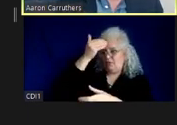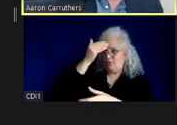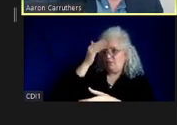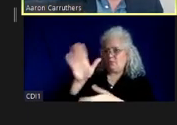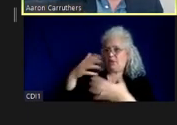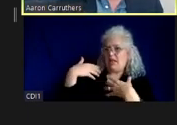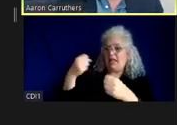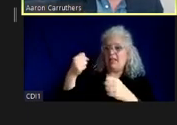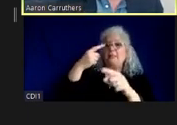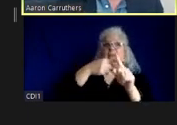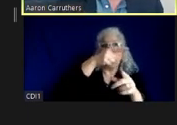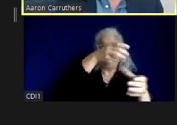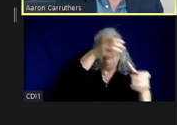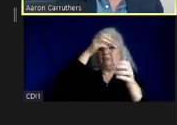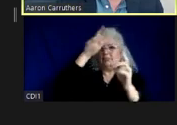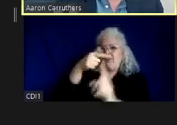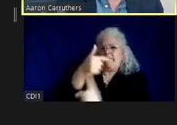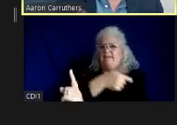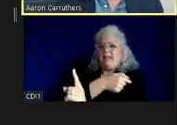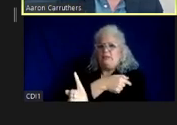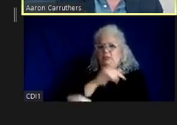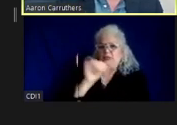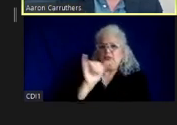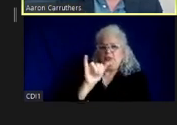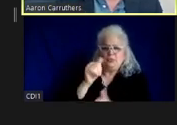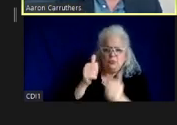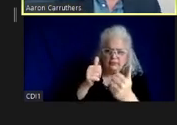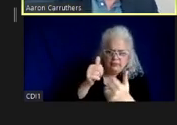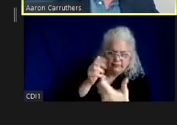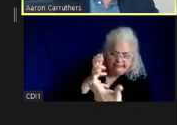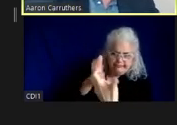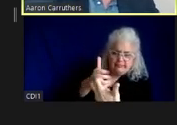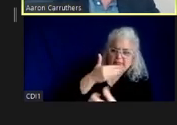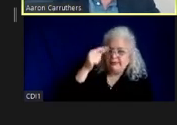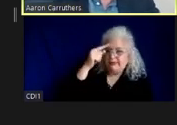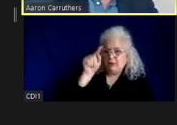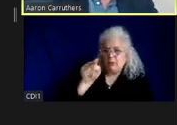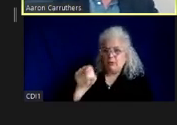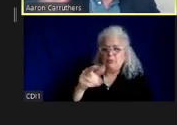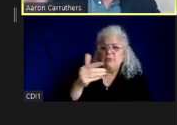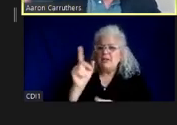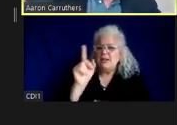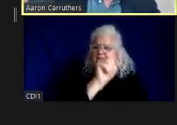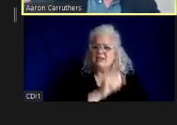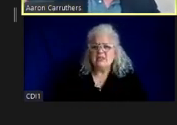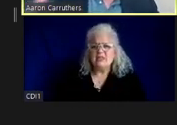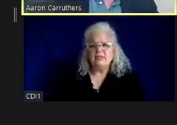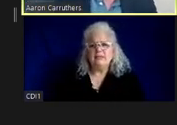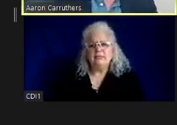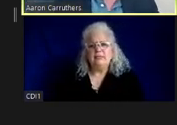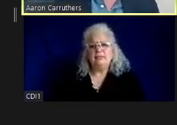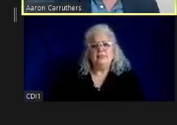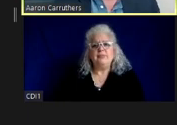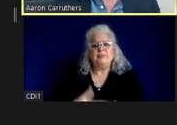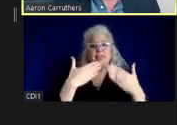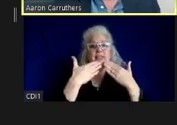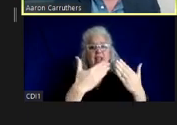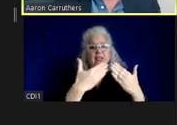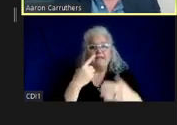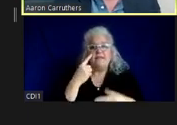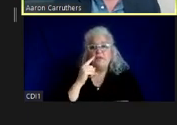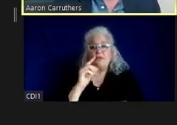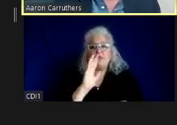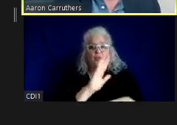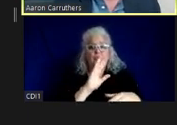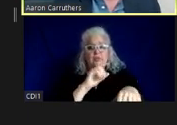you. So with that, I'll say thank you. Thank you for the time. I hope I covered enough. I covered a lot. Probably